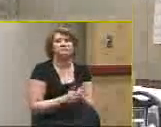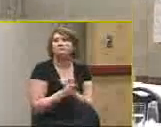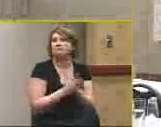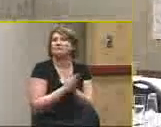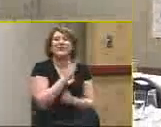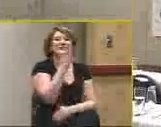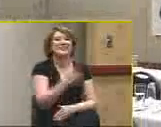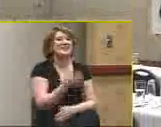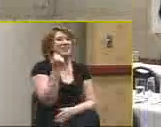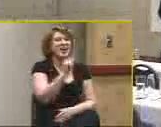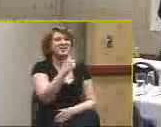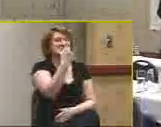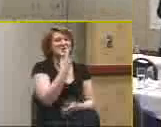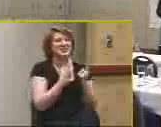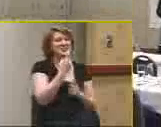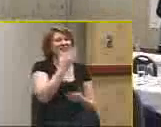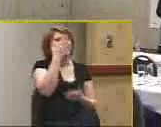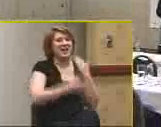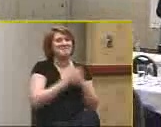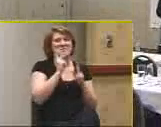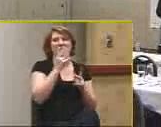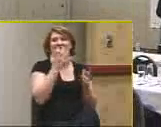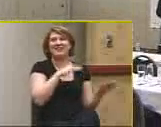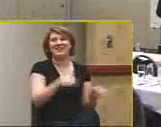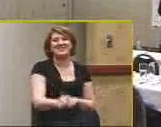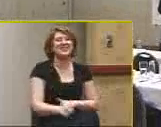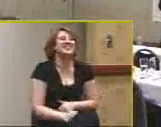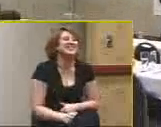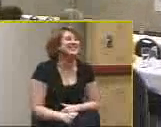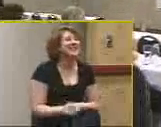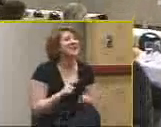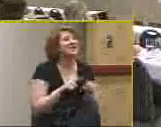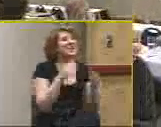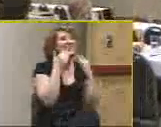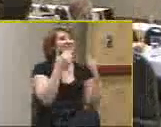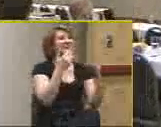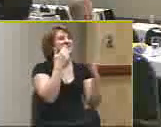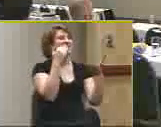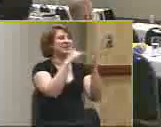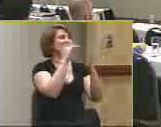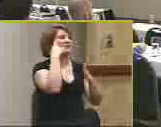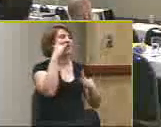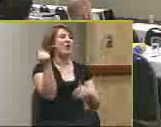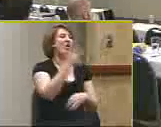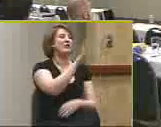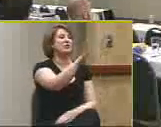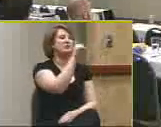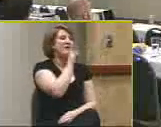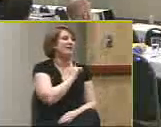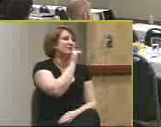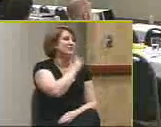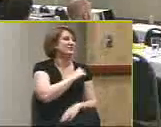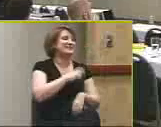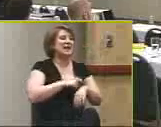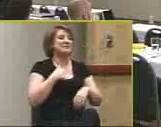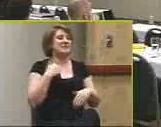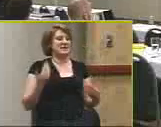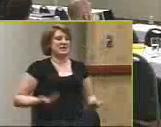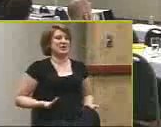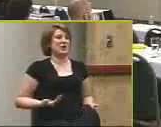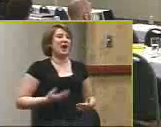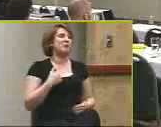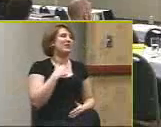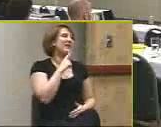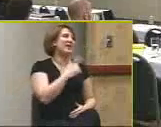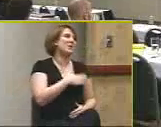Never any questions at the end because people want to leave. All right, well, thank you again for all your patience and all the times I've been here. I really appreciate it. This